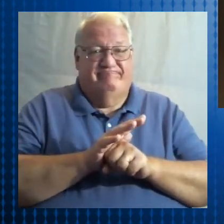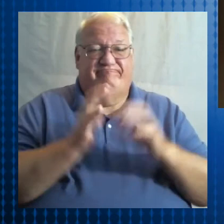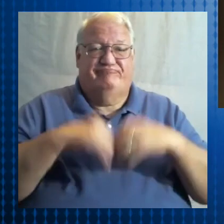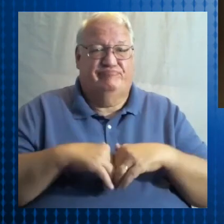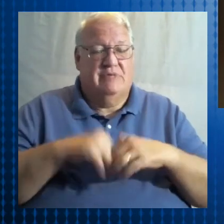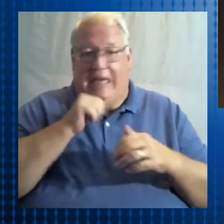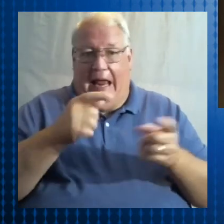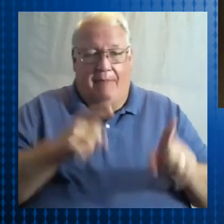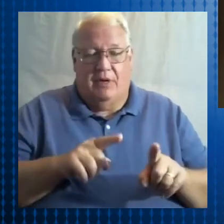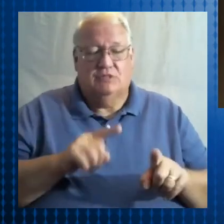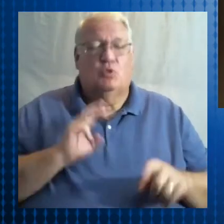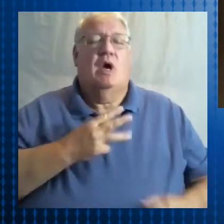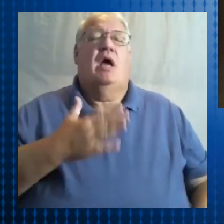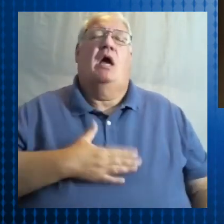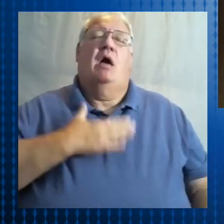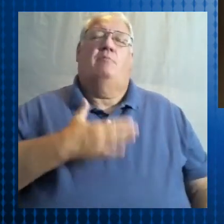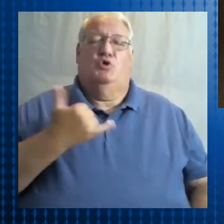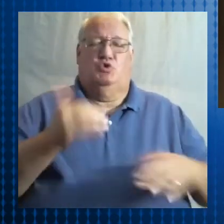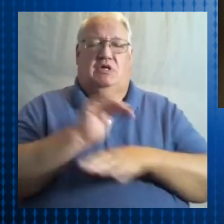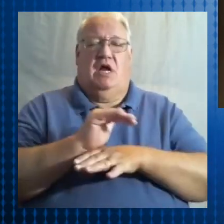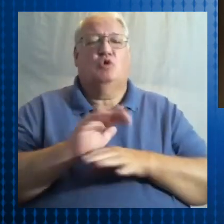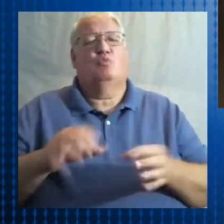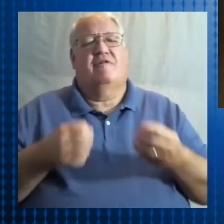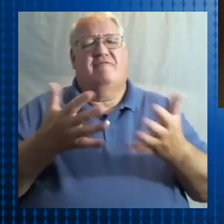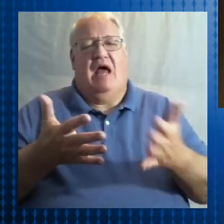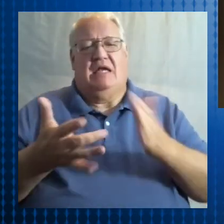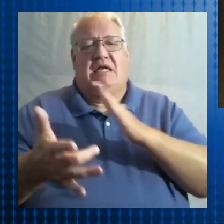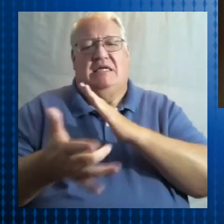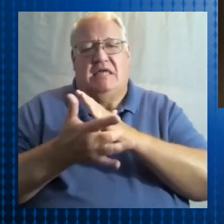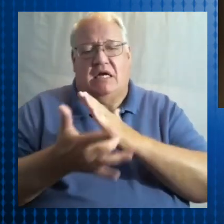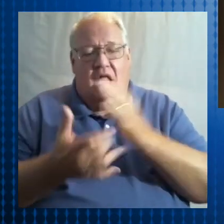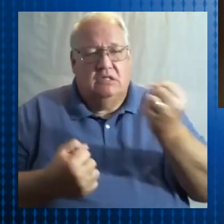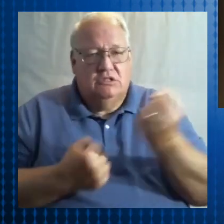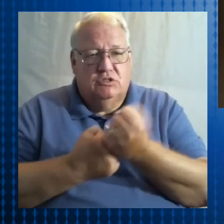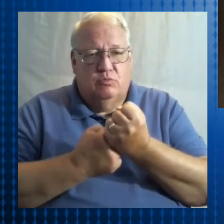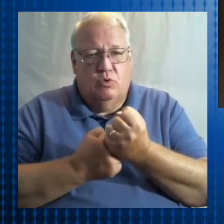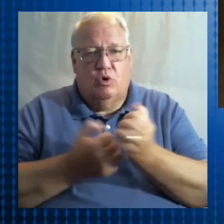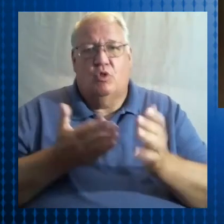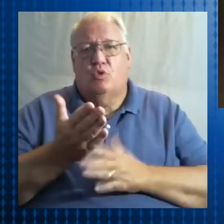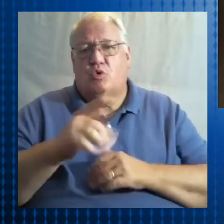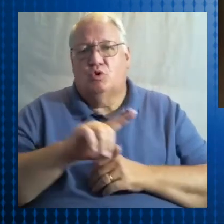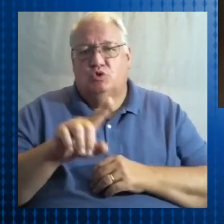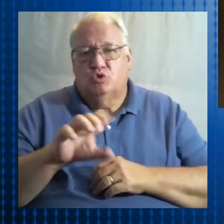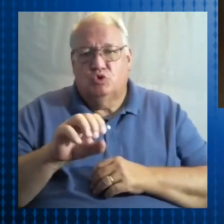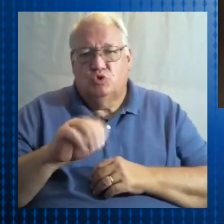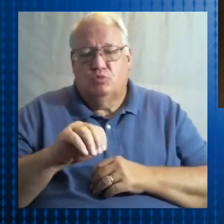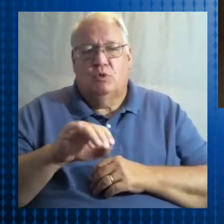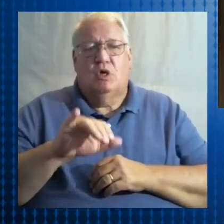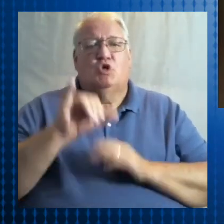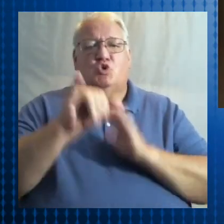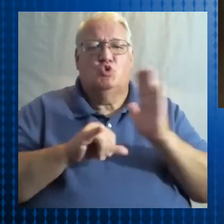so pleased tonight to be able to provide the technical support through Zoom and through YouTube